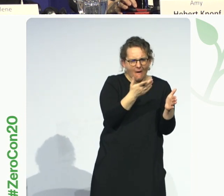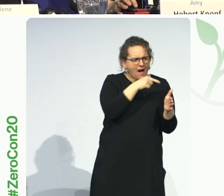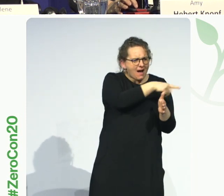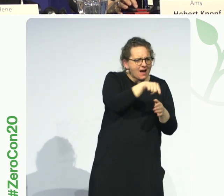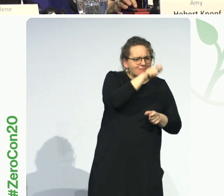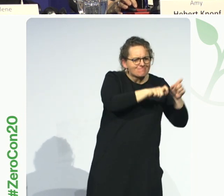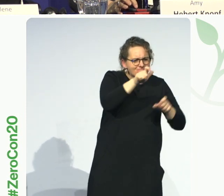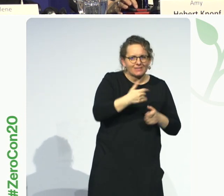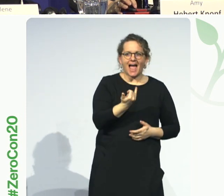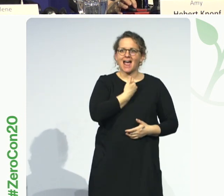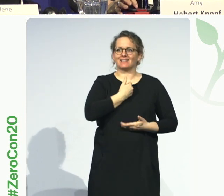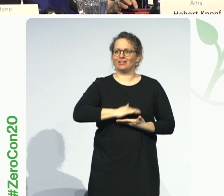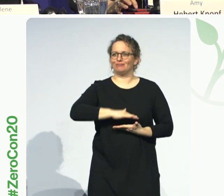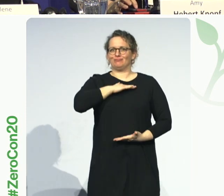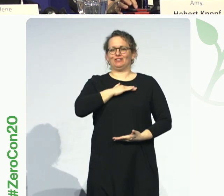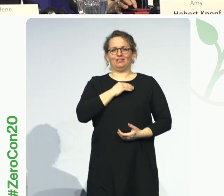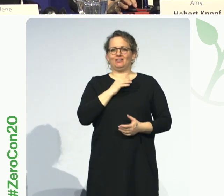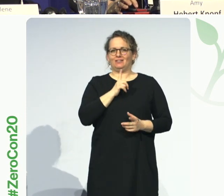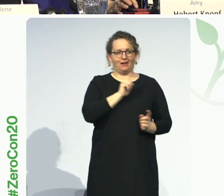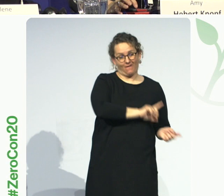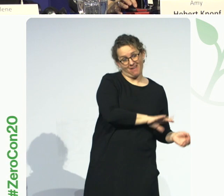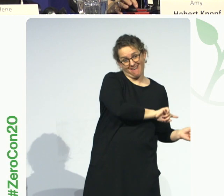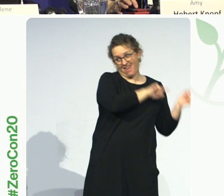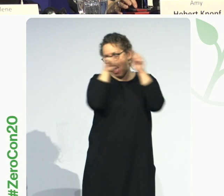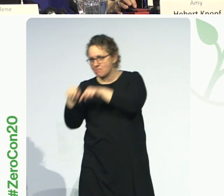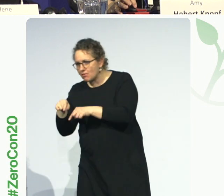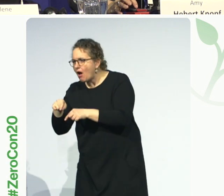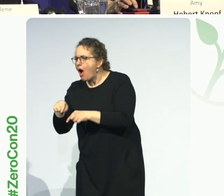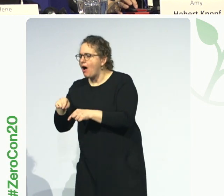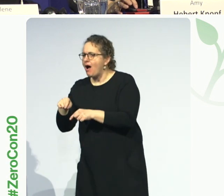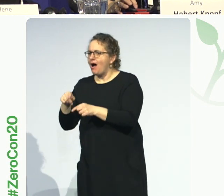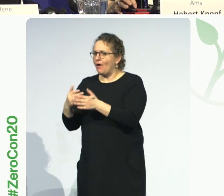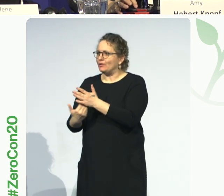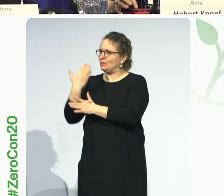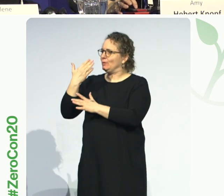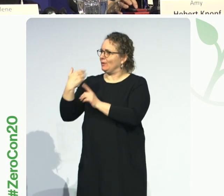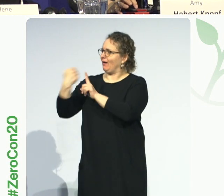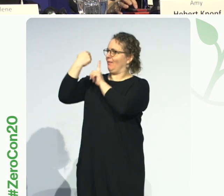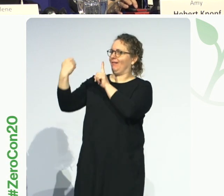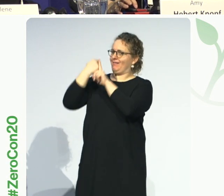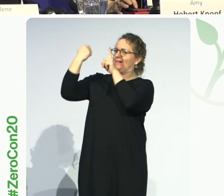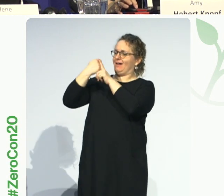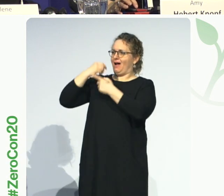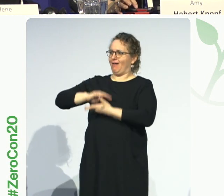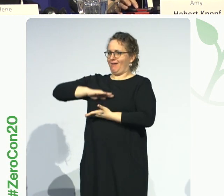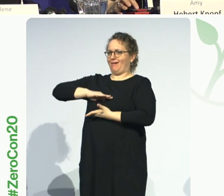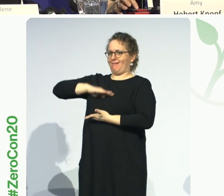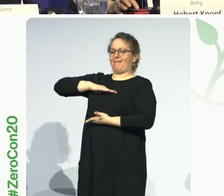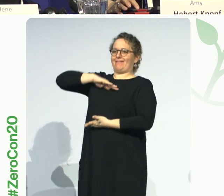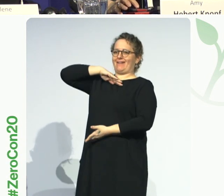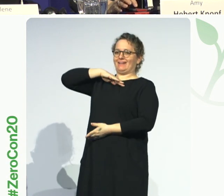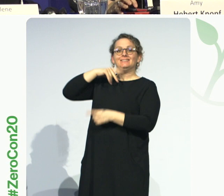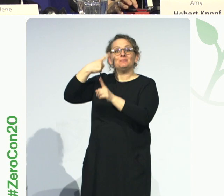also is teaching them about a lot of the services, support, deaf community that's happening in the United